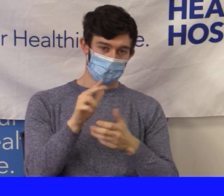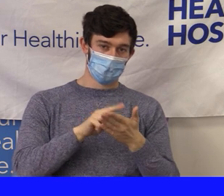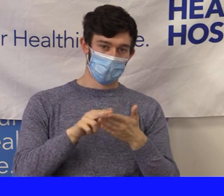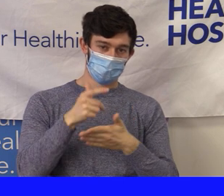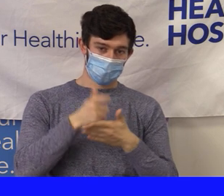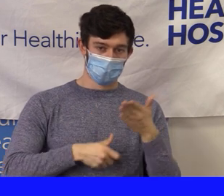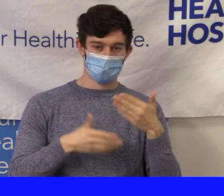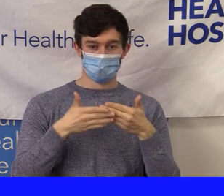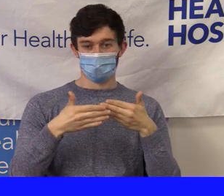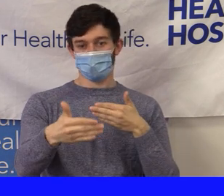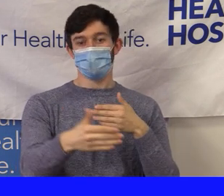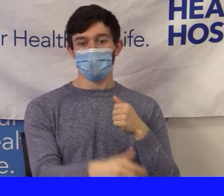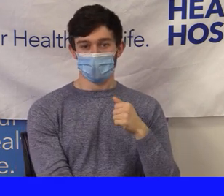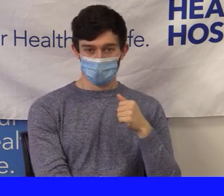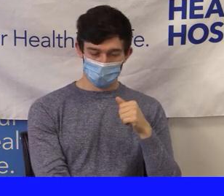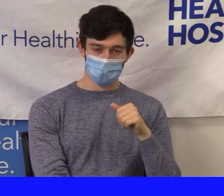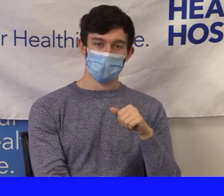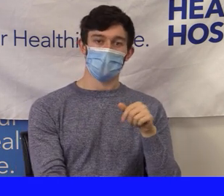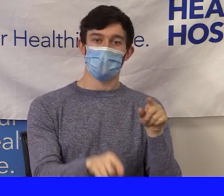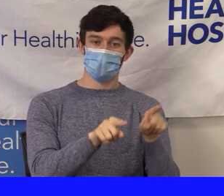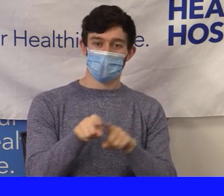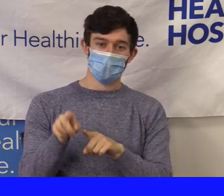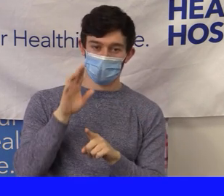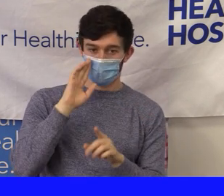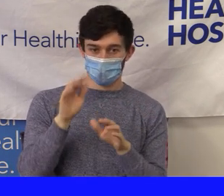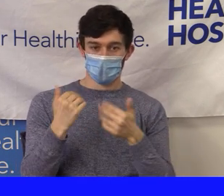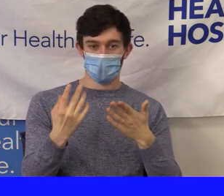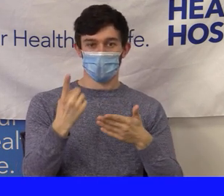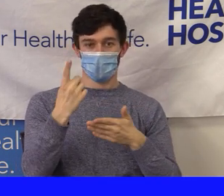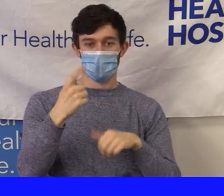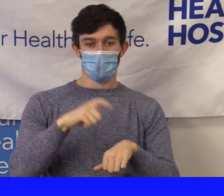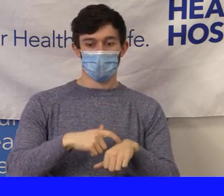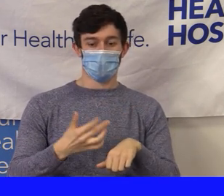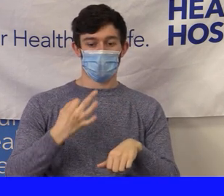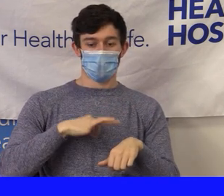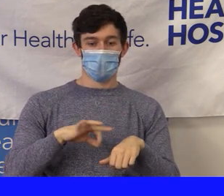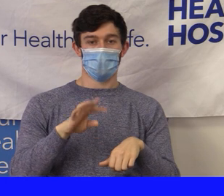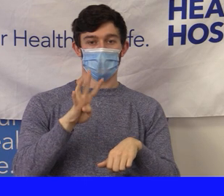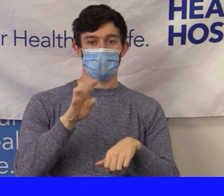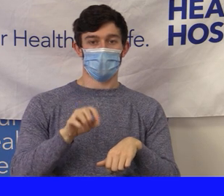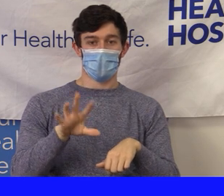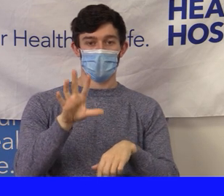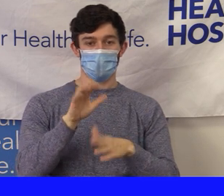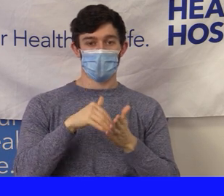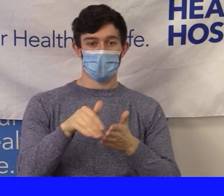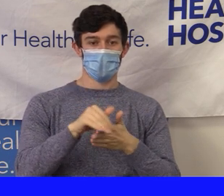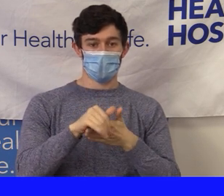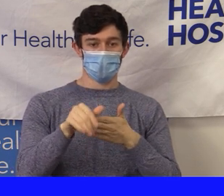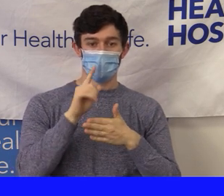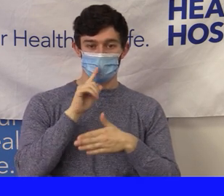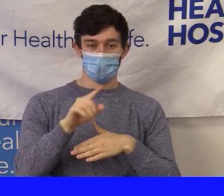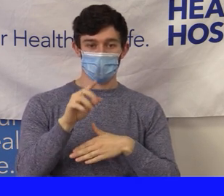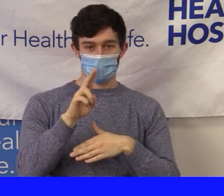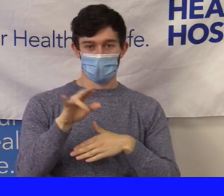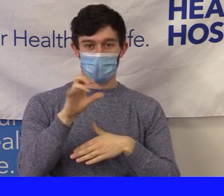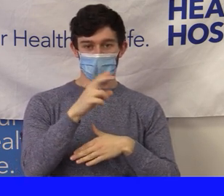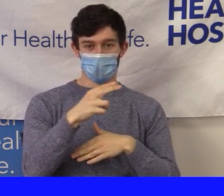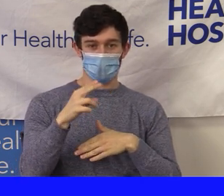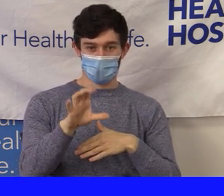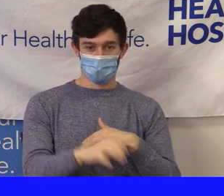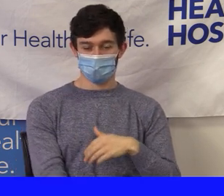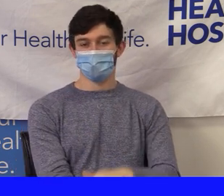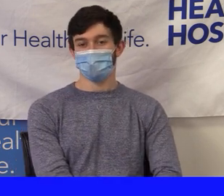going forward, as well as provide a one-time credit of $4.5 million to the health and hospitals.